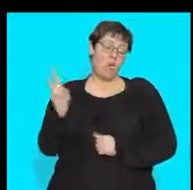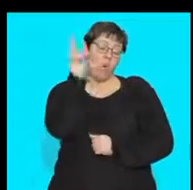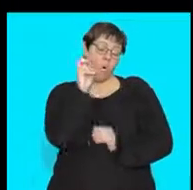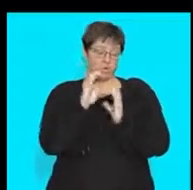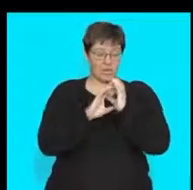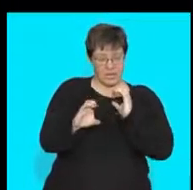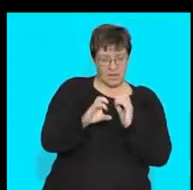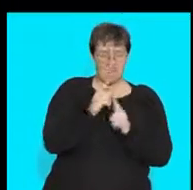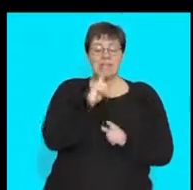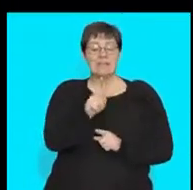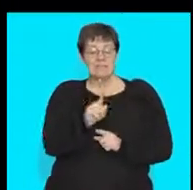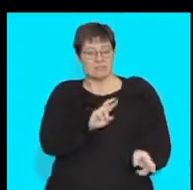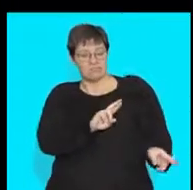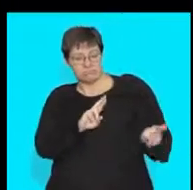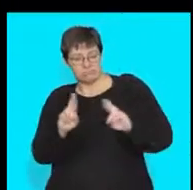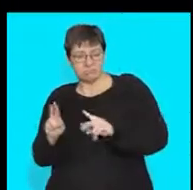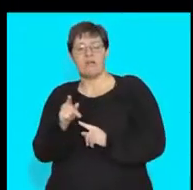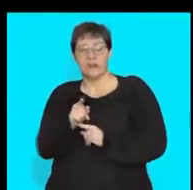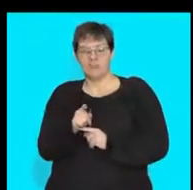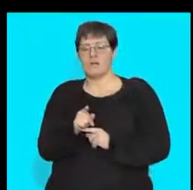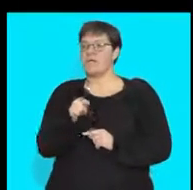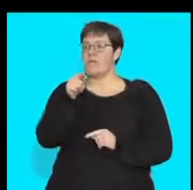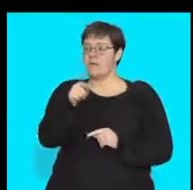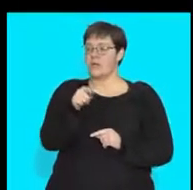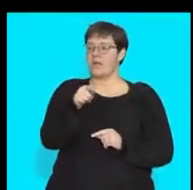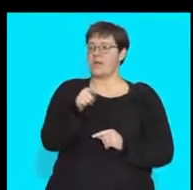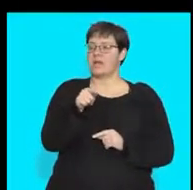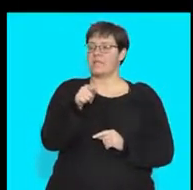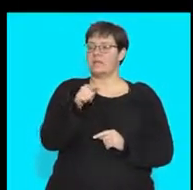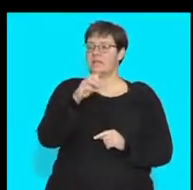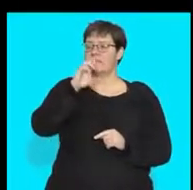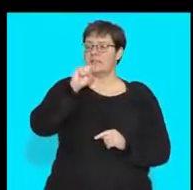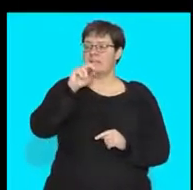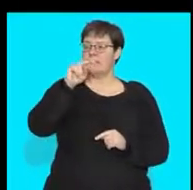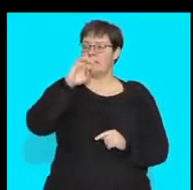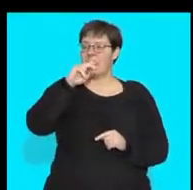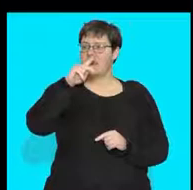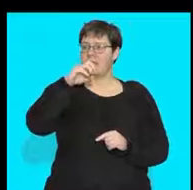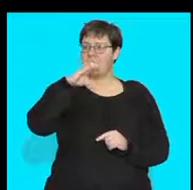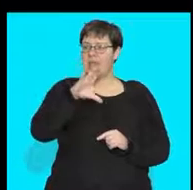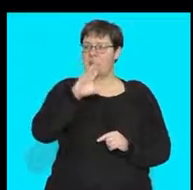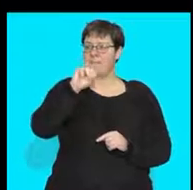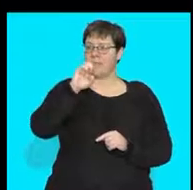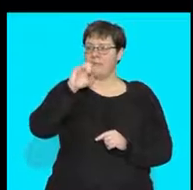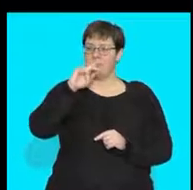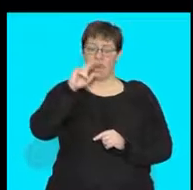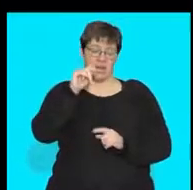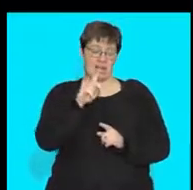canal then transmits these sound waves to the tympanic membrane, right? And it also